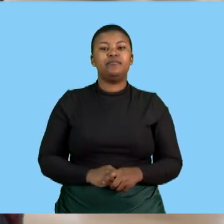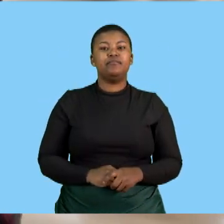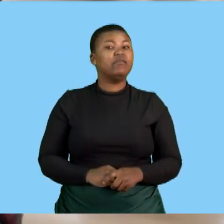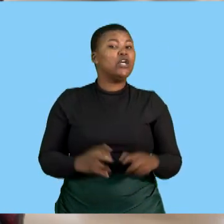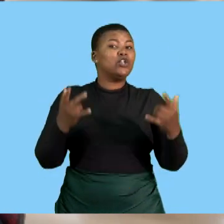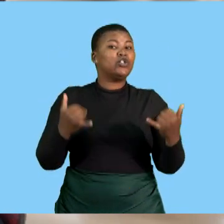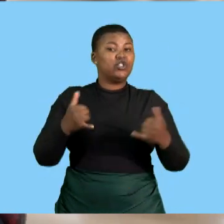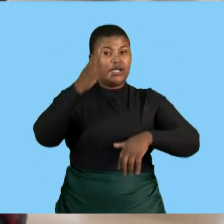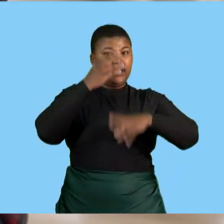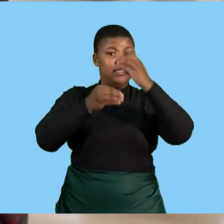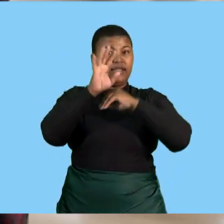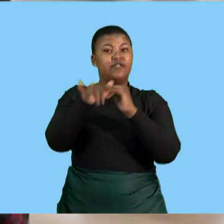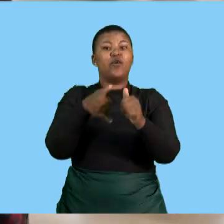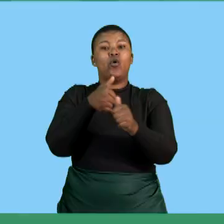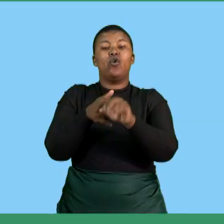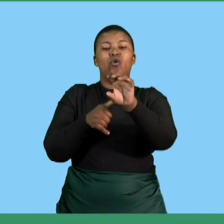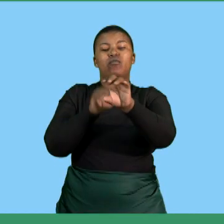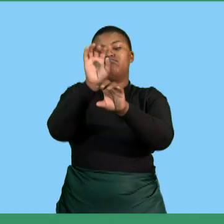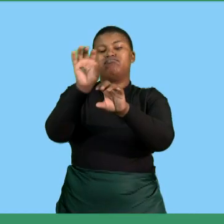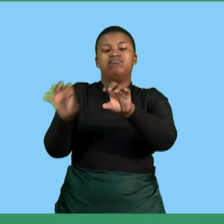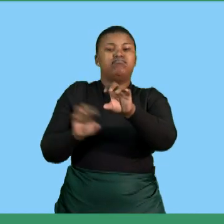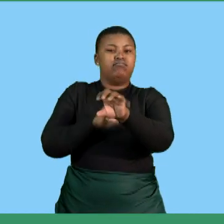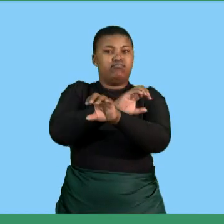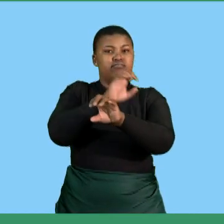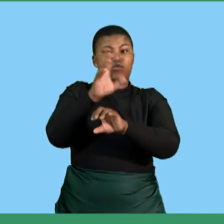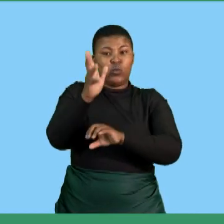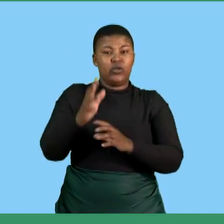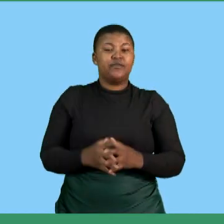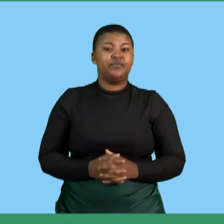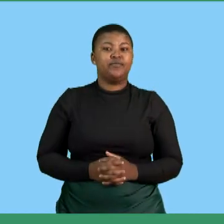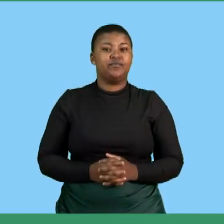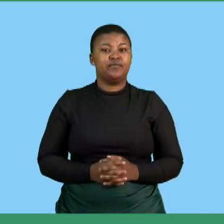concept map for today's lesson. Of course, we will be